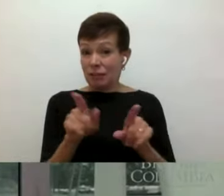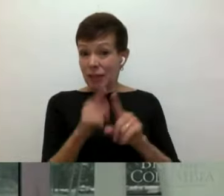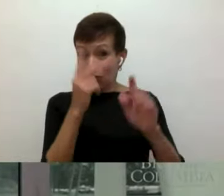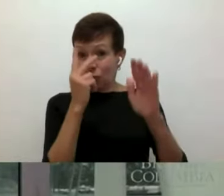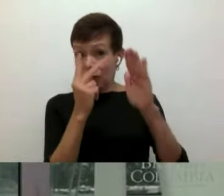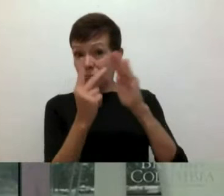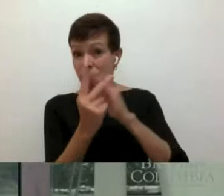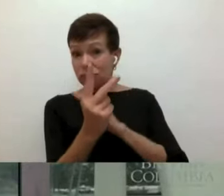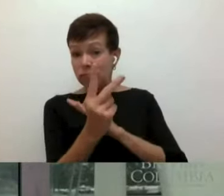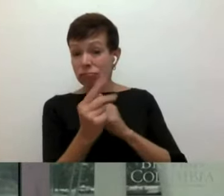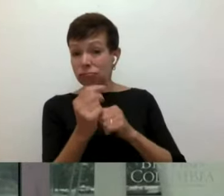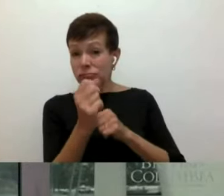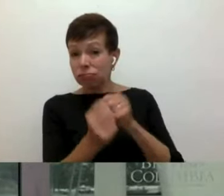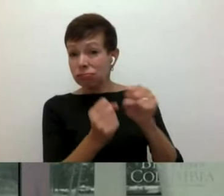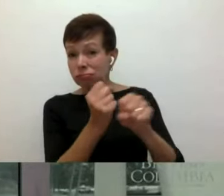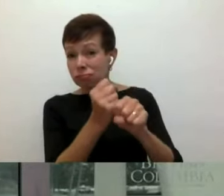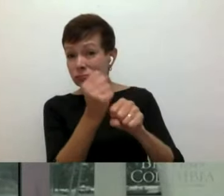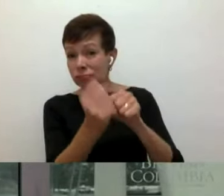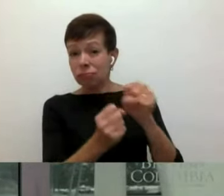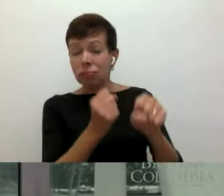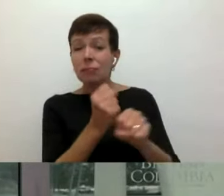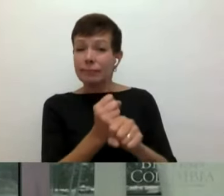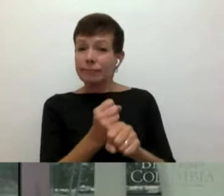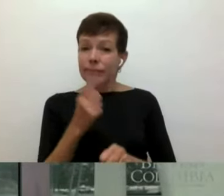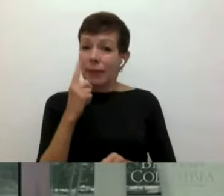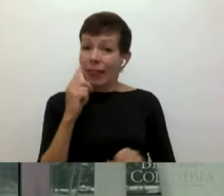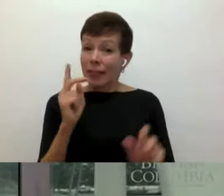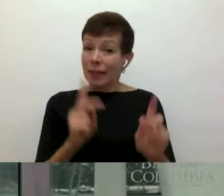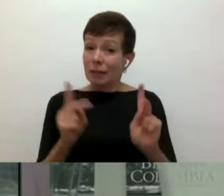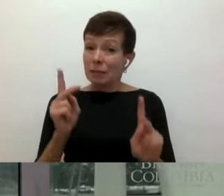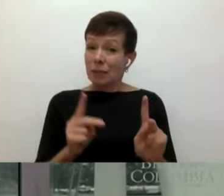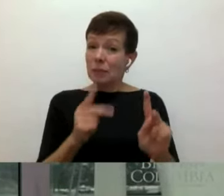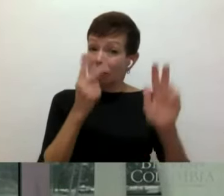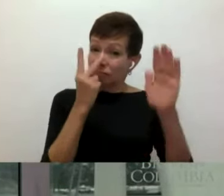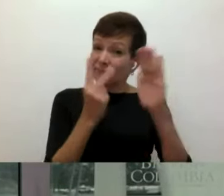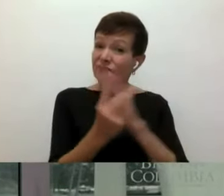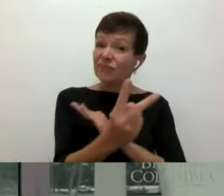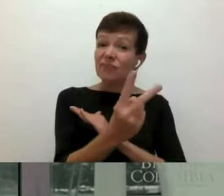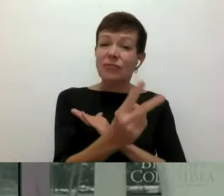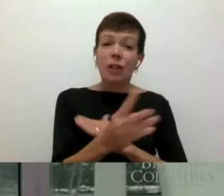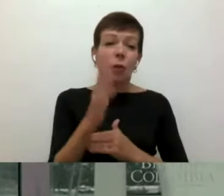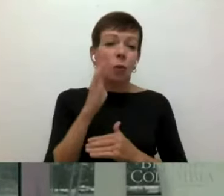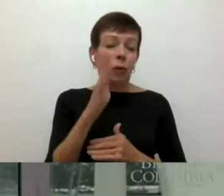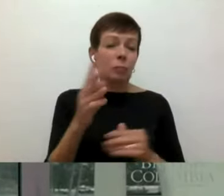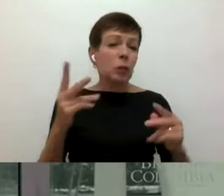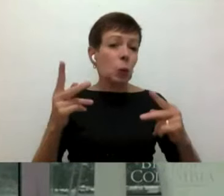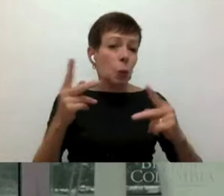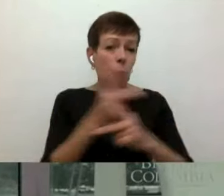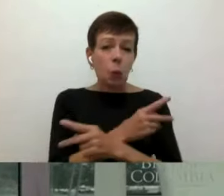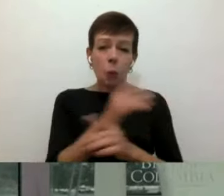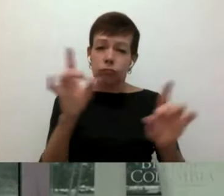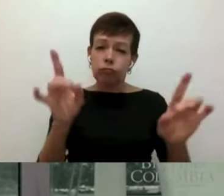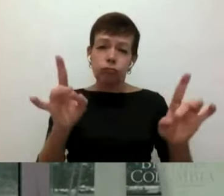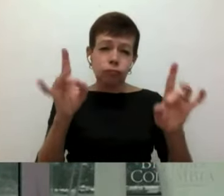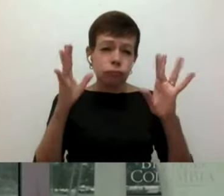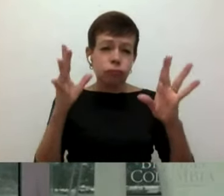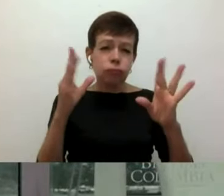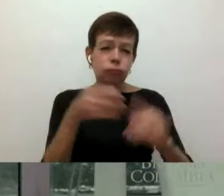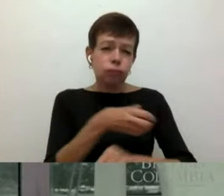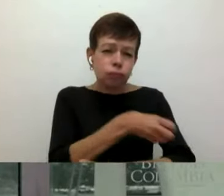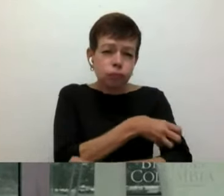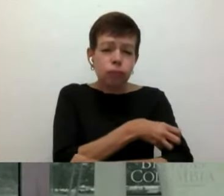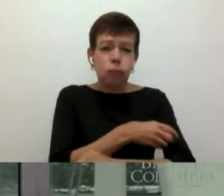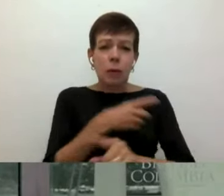for wildfires in seasons to come are, I think everyone is rightly speculating that they will be more intense,